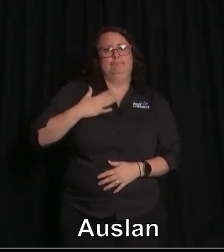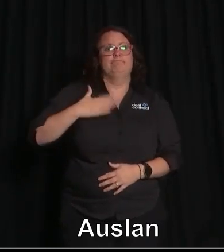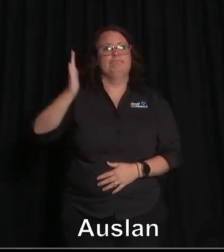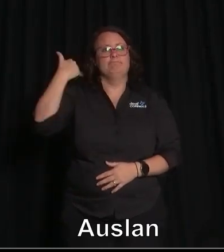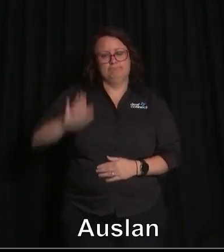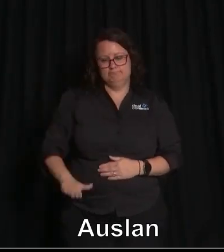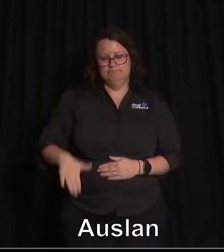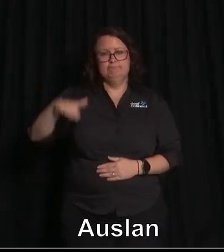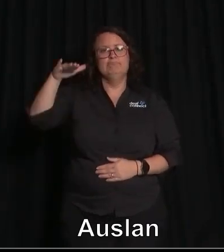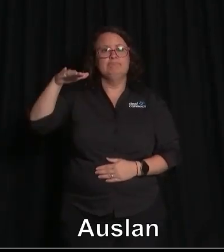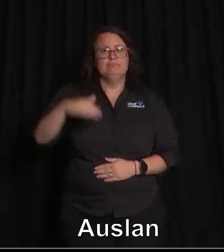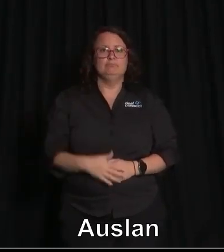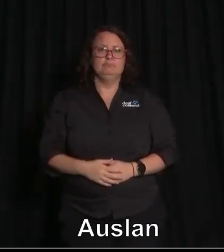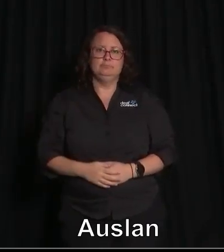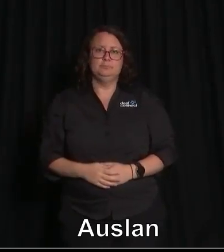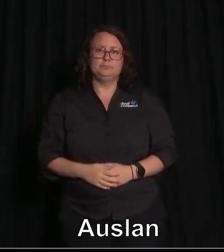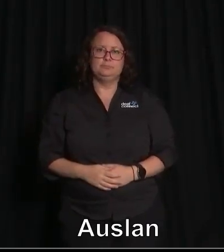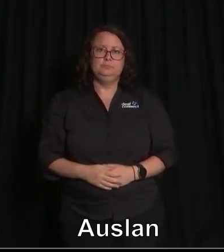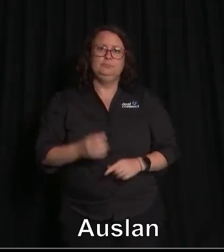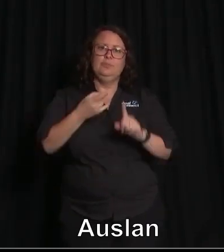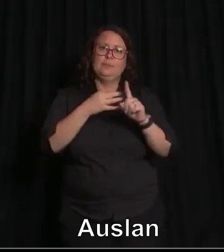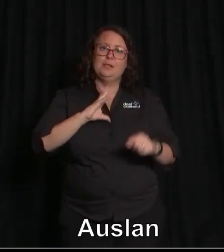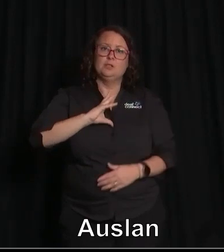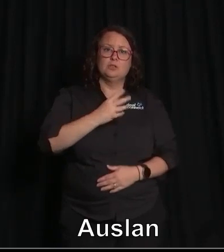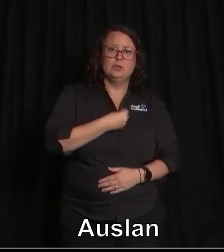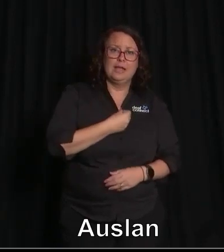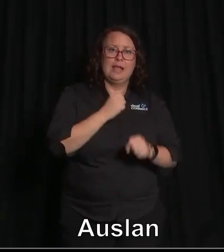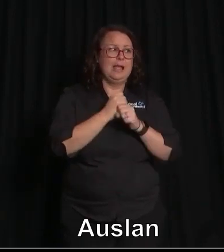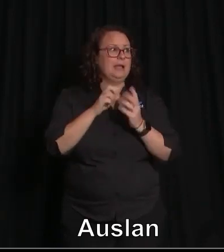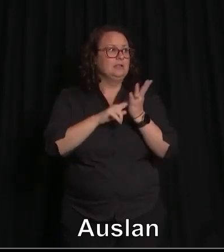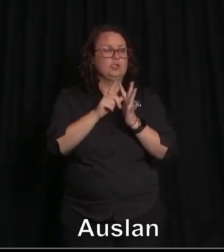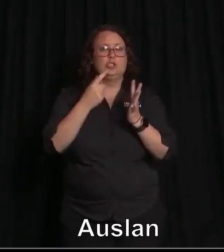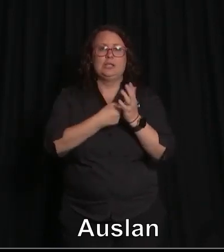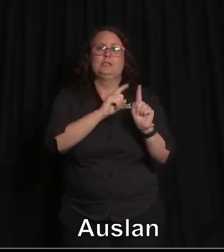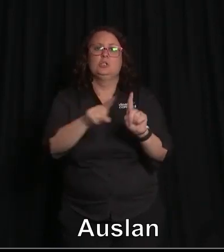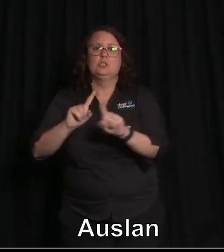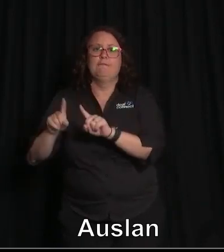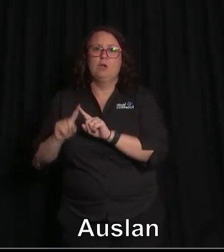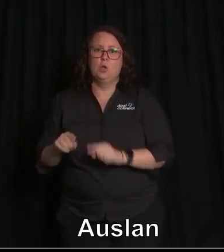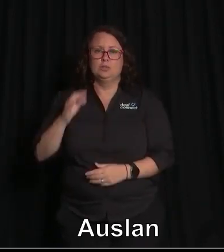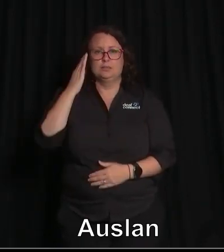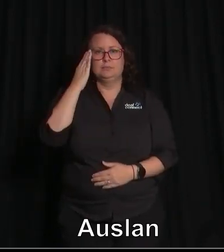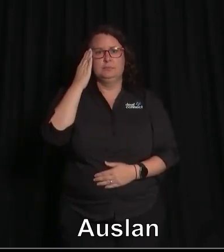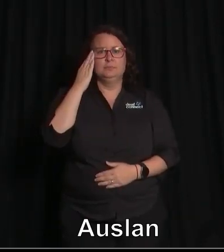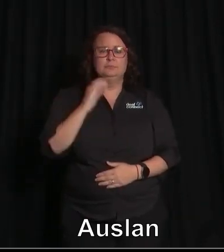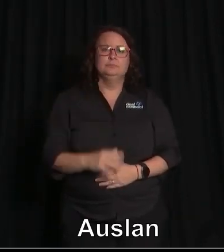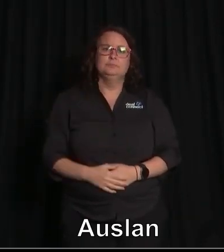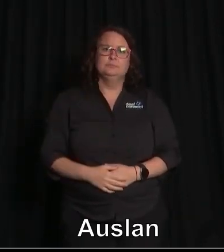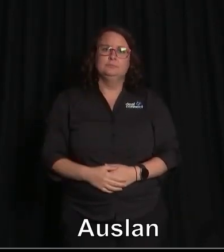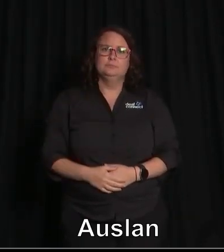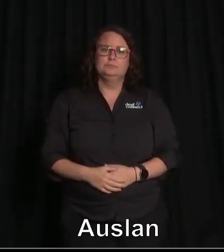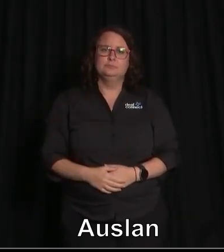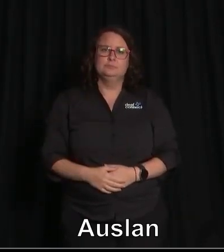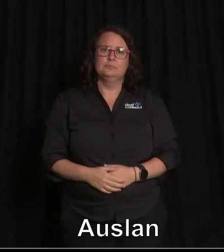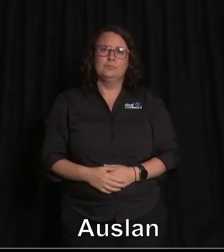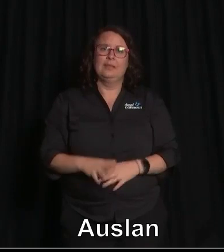lives, especially trans and gender diverse people where it's really, really high, And if that wasn't